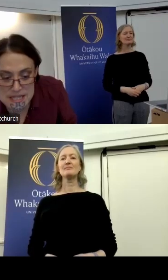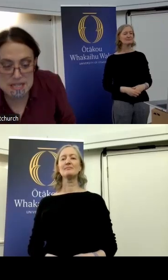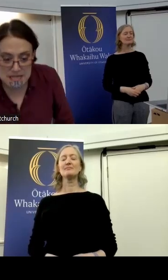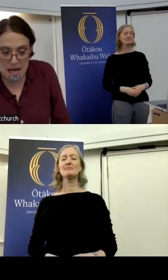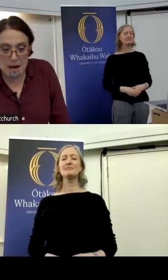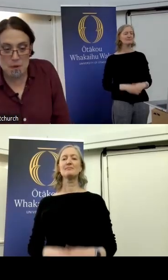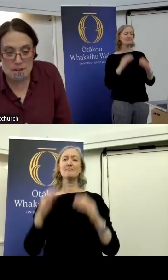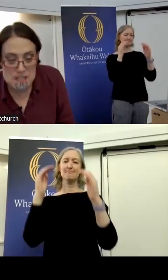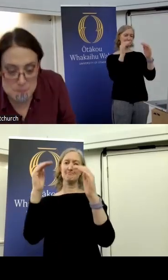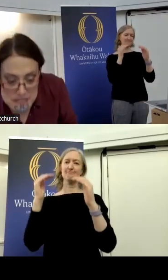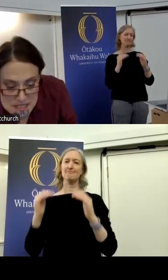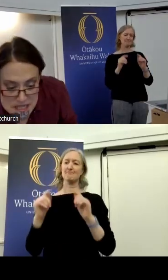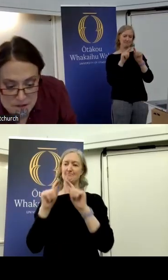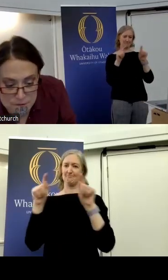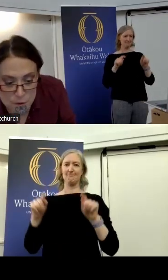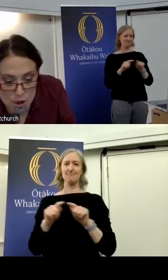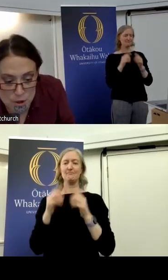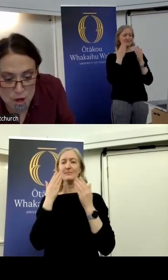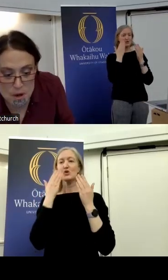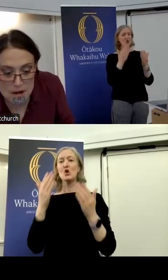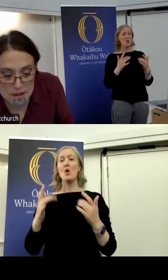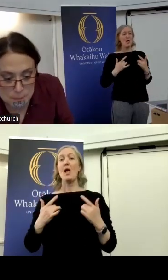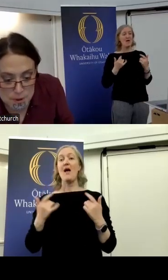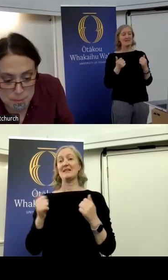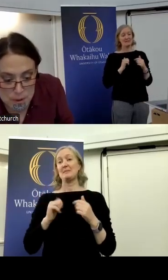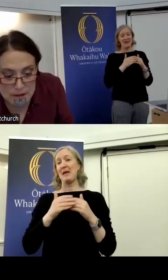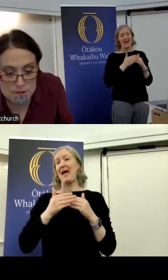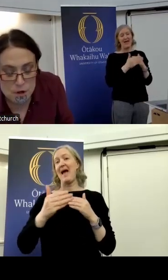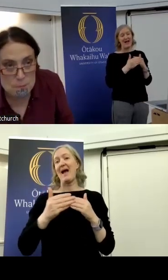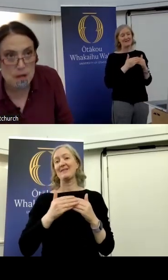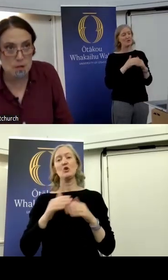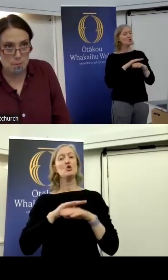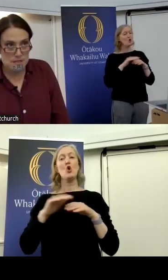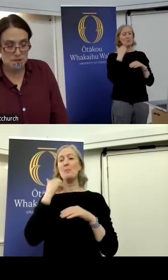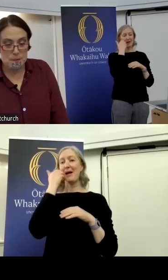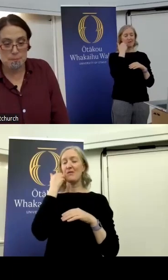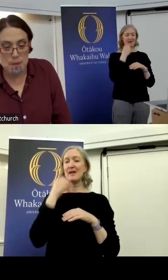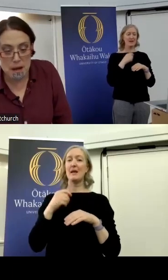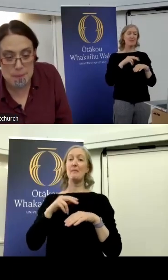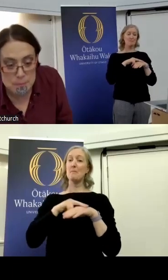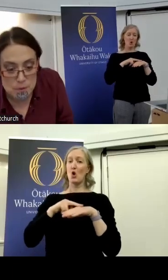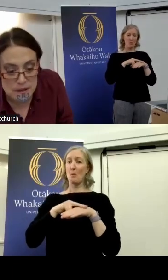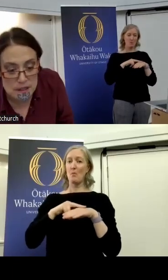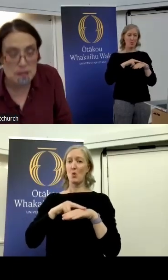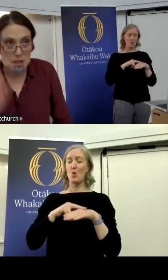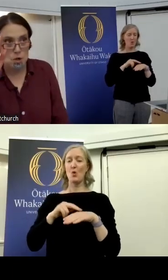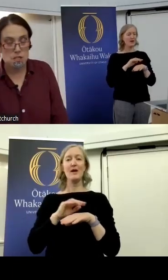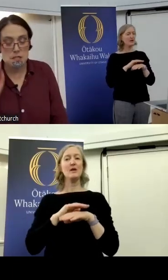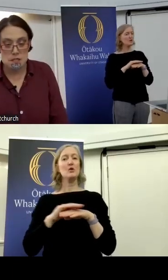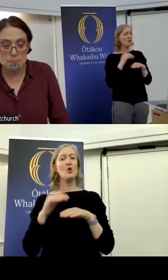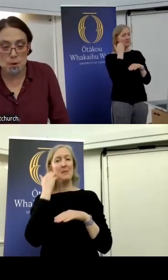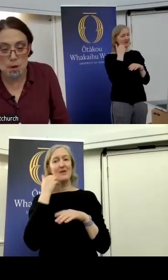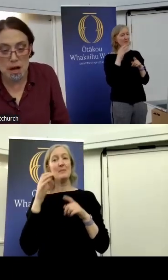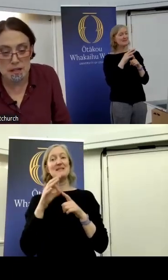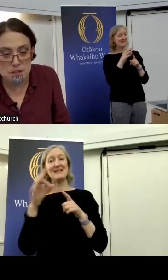can see life expectancy for non-Māori in the purple and for non-Māori, non-Pacific people in the